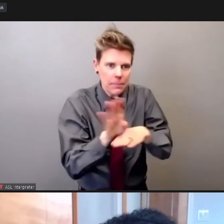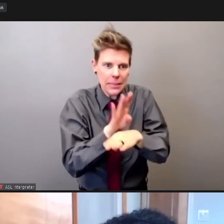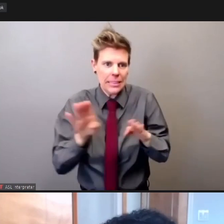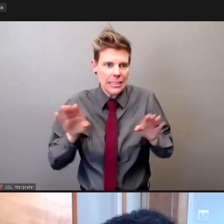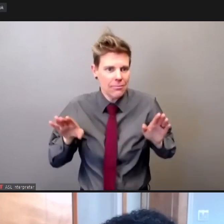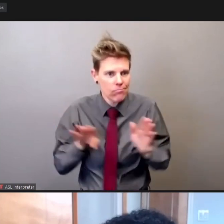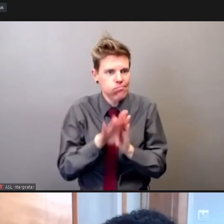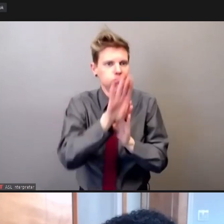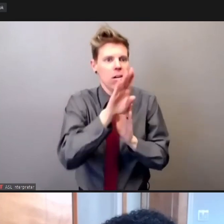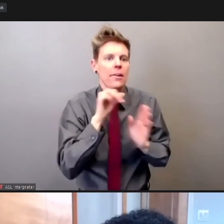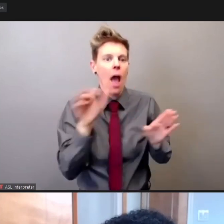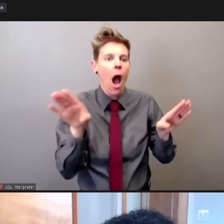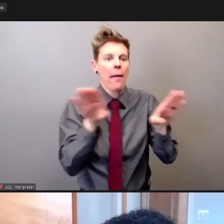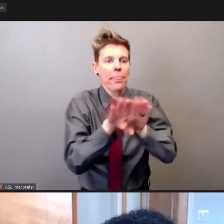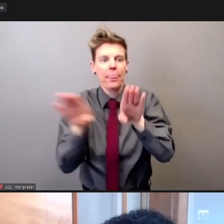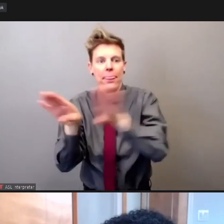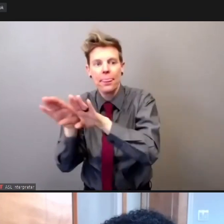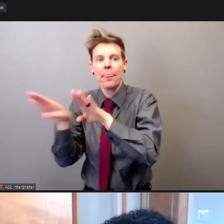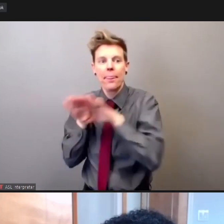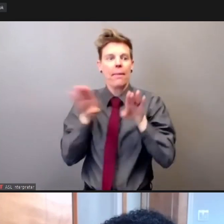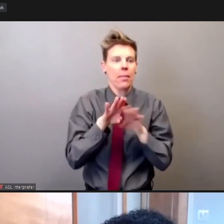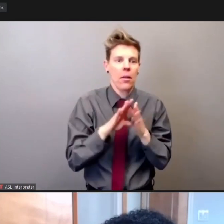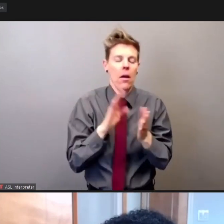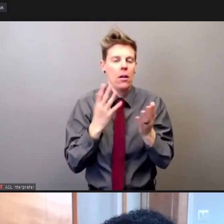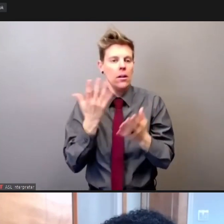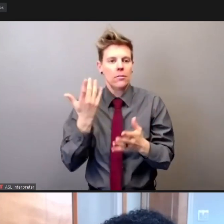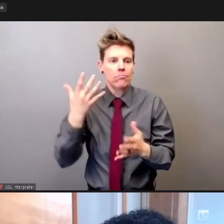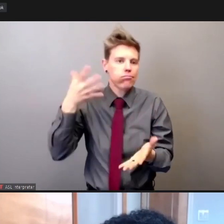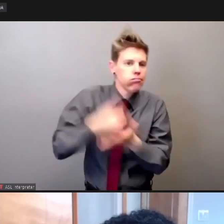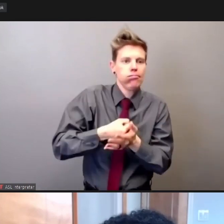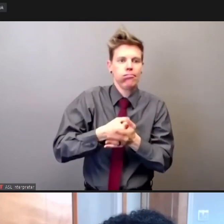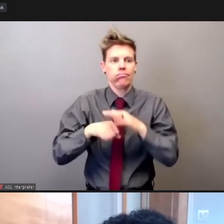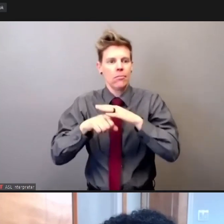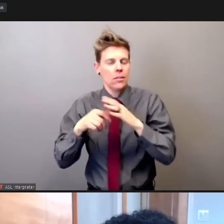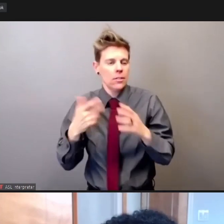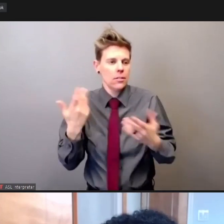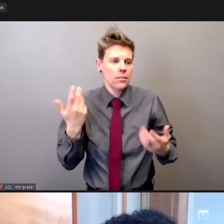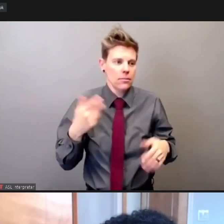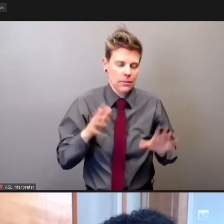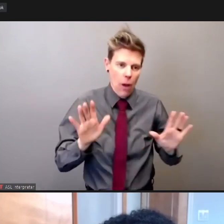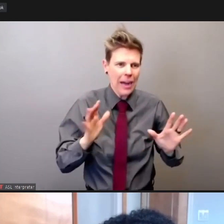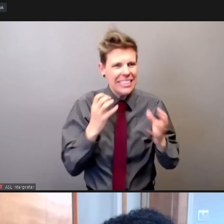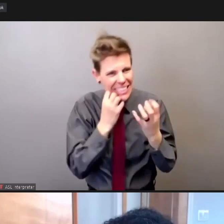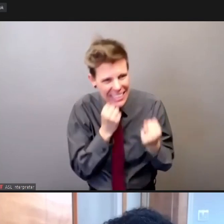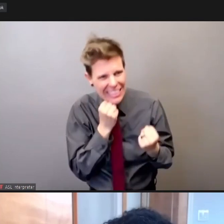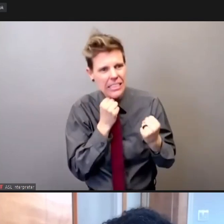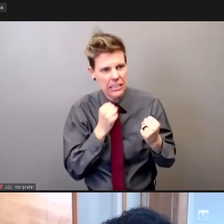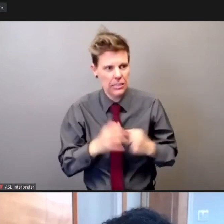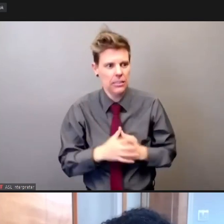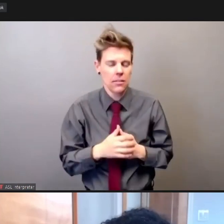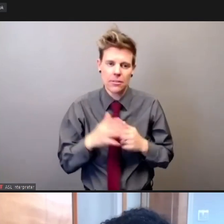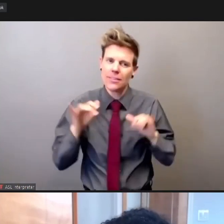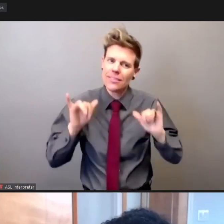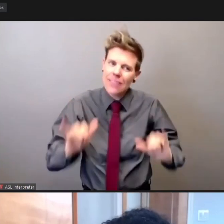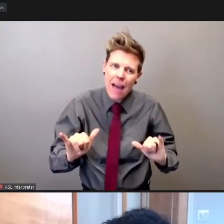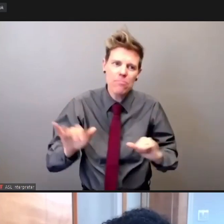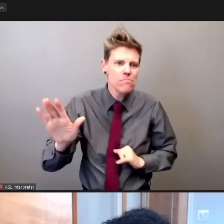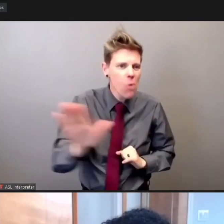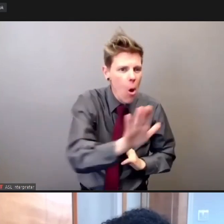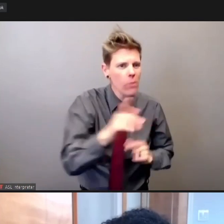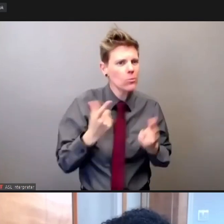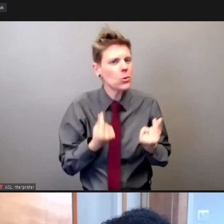school. Just double down on your efforts and you'll increase opportunity. You won't go in the opposite